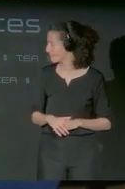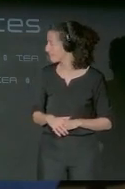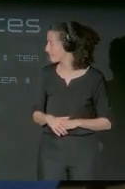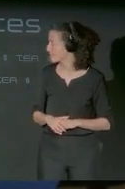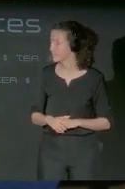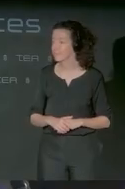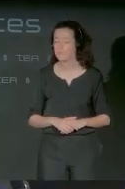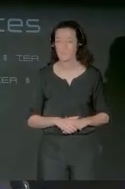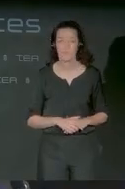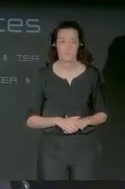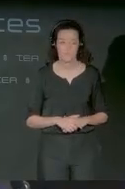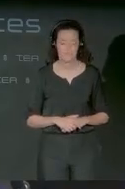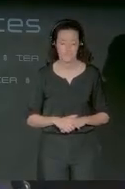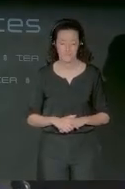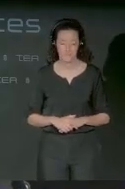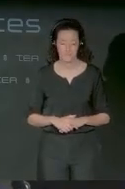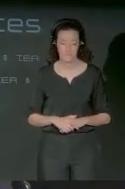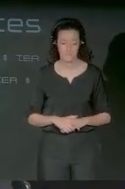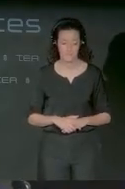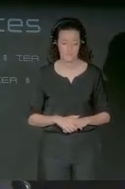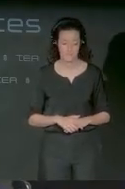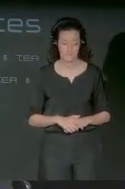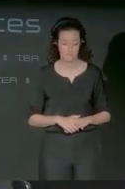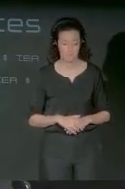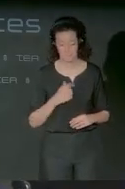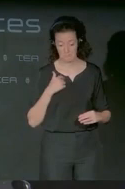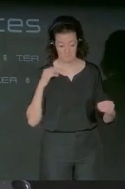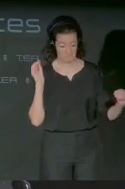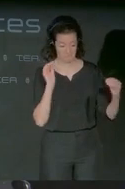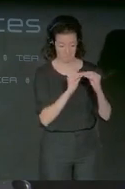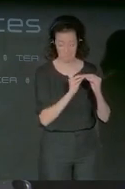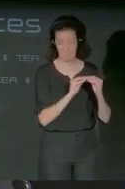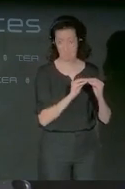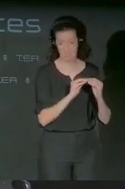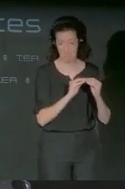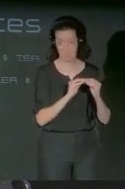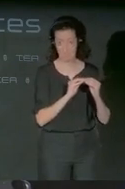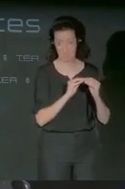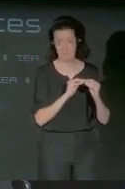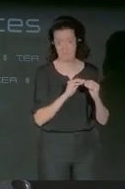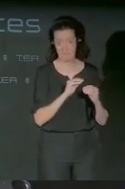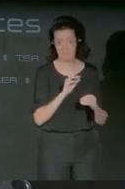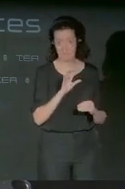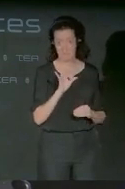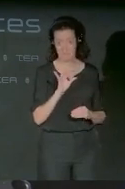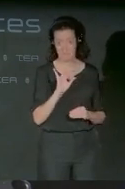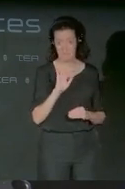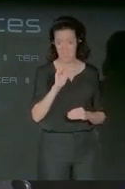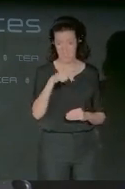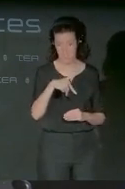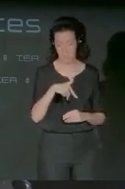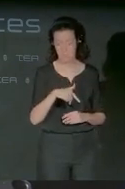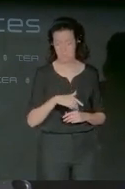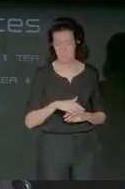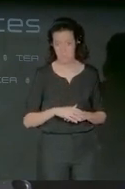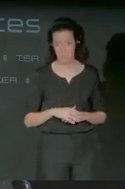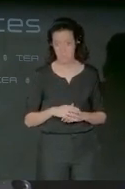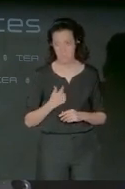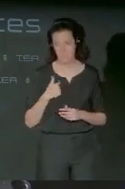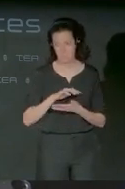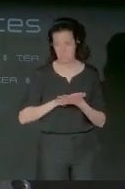perhaps to deep dive in three very specific teams. The first one, from the access to talent